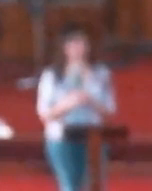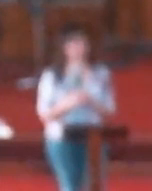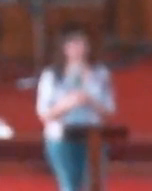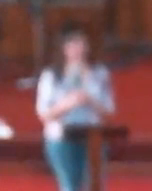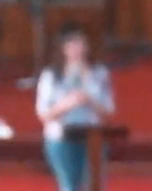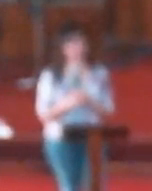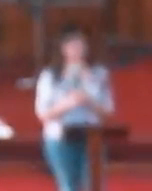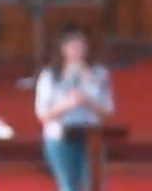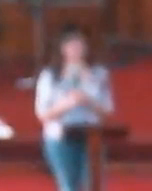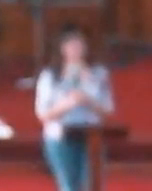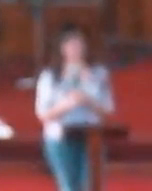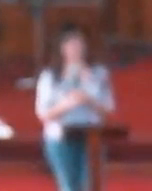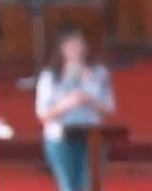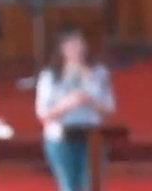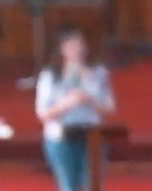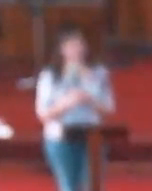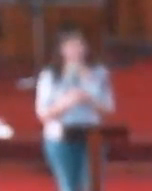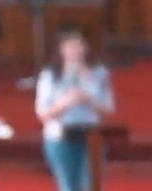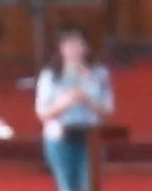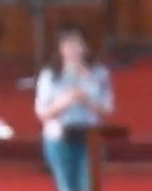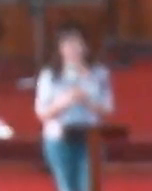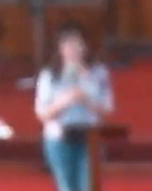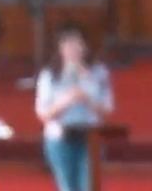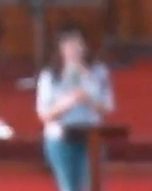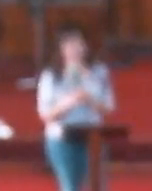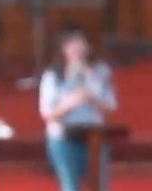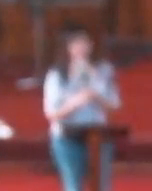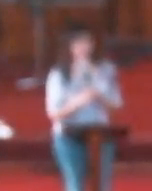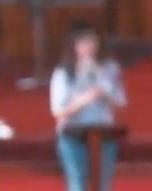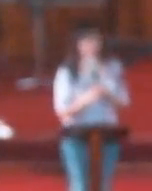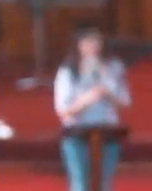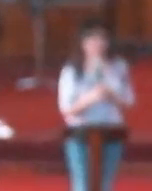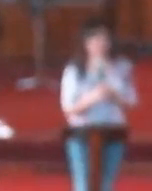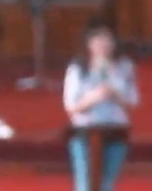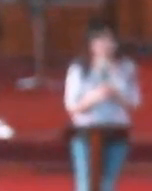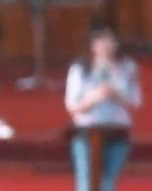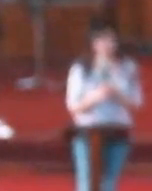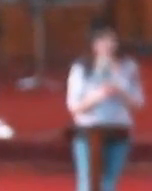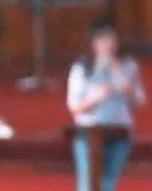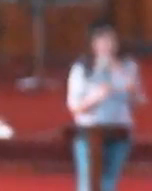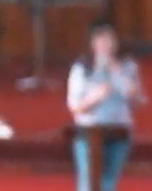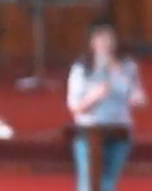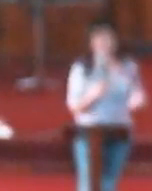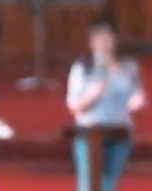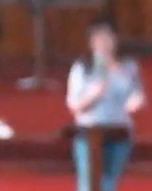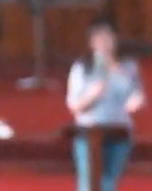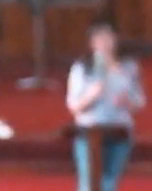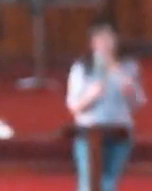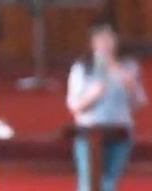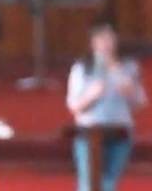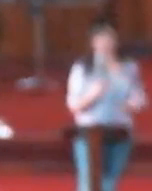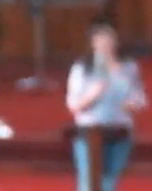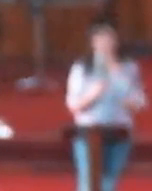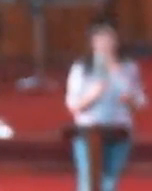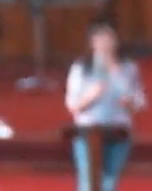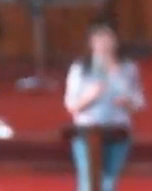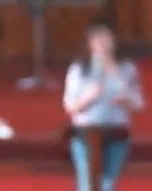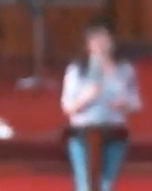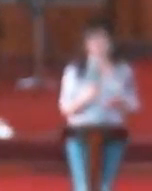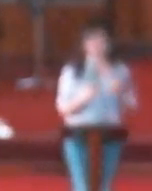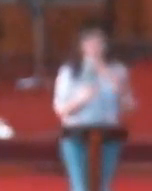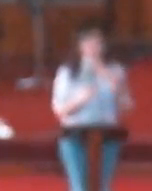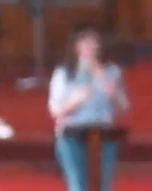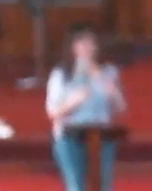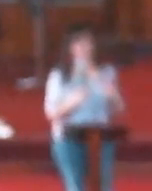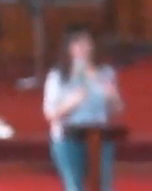estaba tratando de proclamar su propia sanidad. And I remember when I was little where my grandfather became sick and he didn't want to see a doctor. He just proclaimed healing and